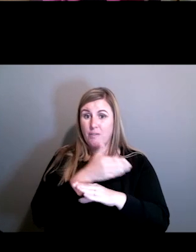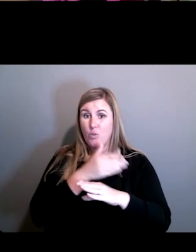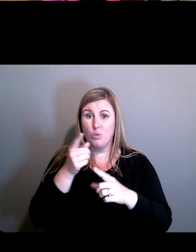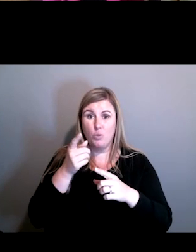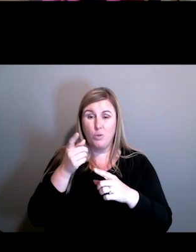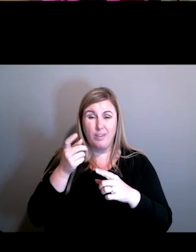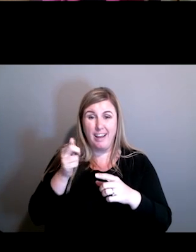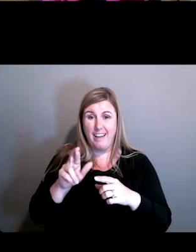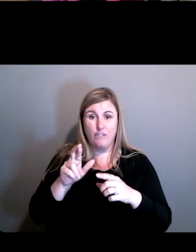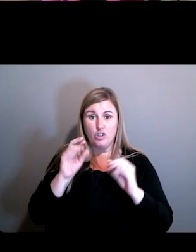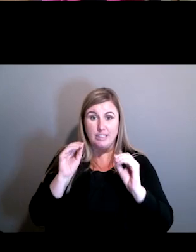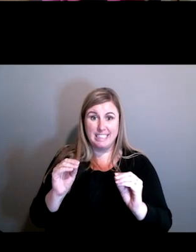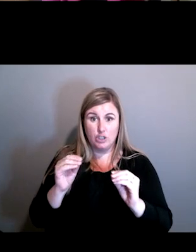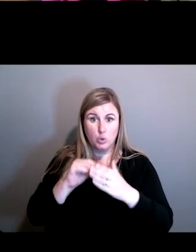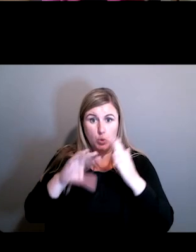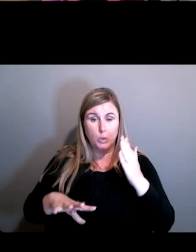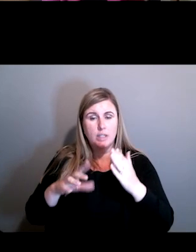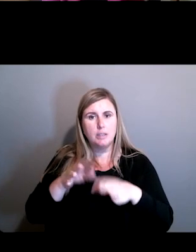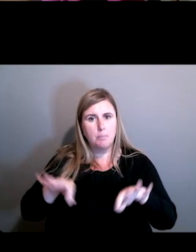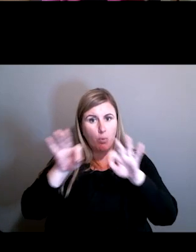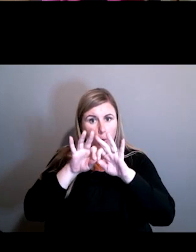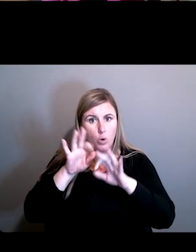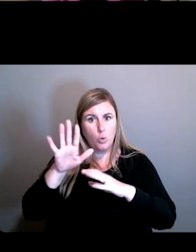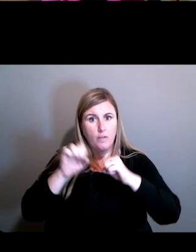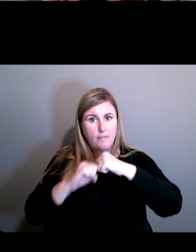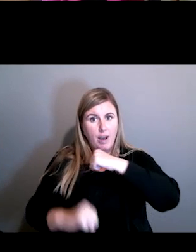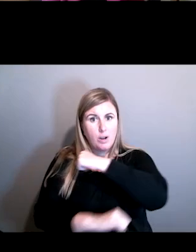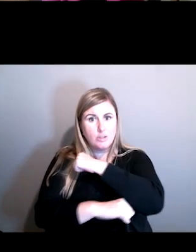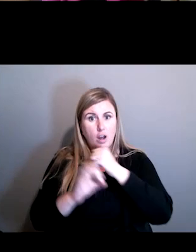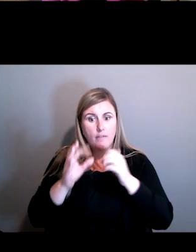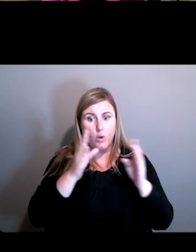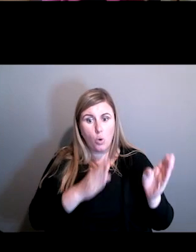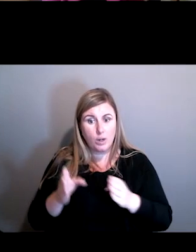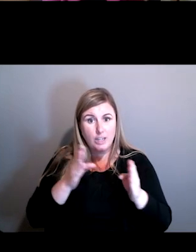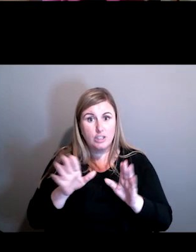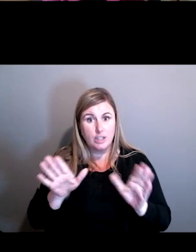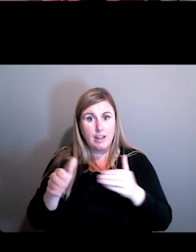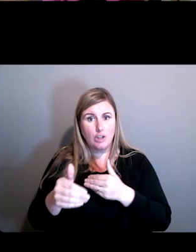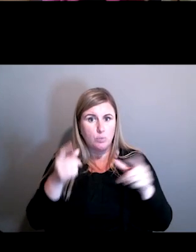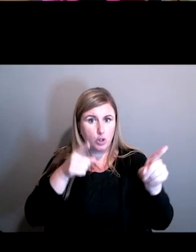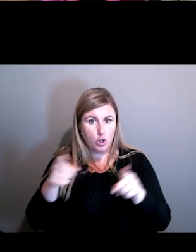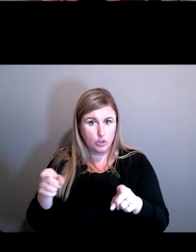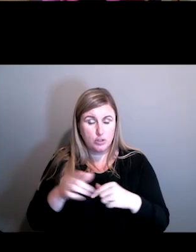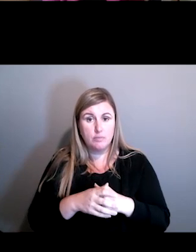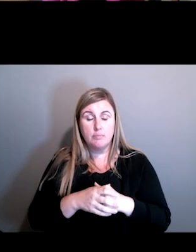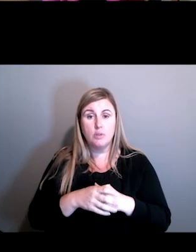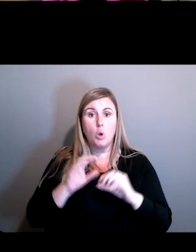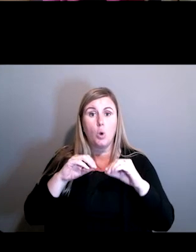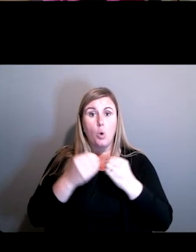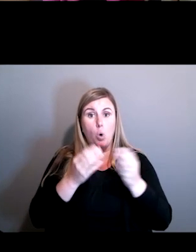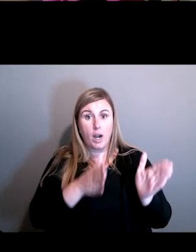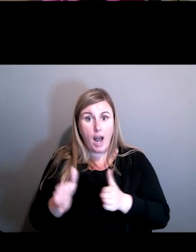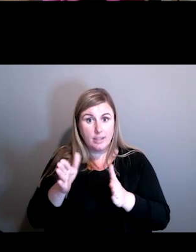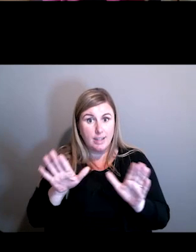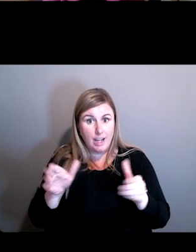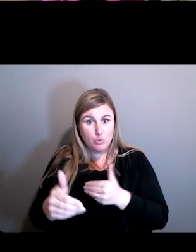ever start teaching a student, it is important that your foundation of organization in your classroom occurs. An organized classroom